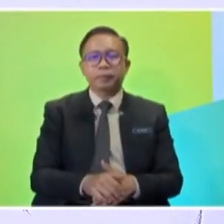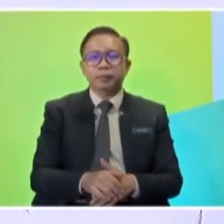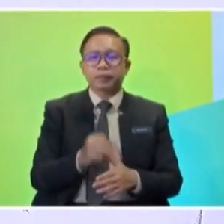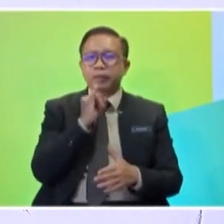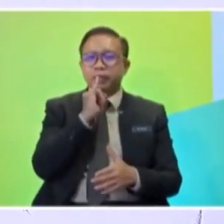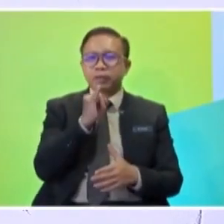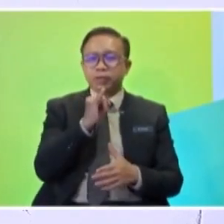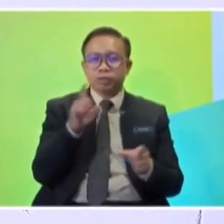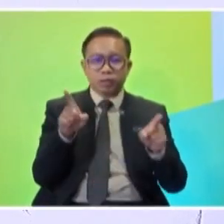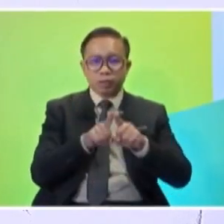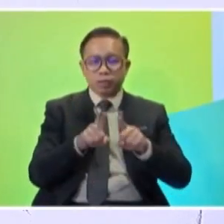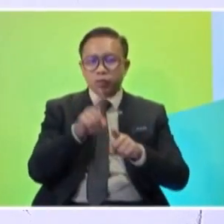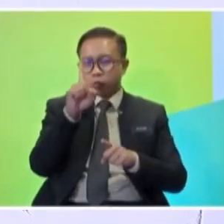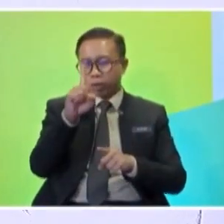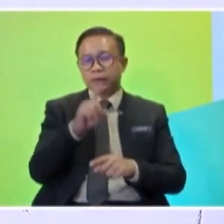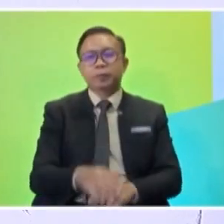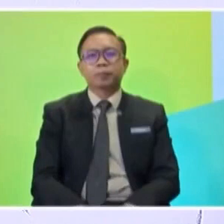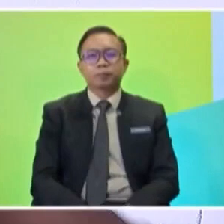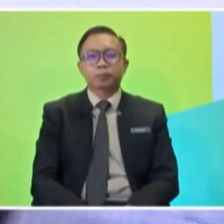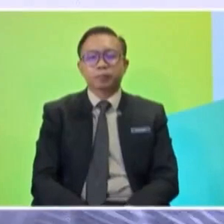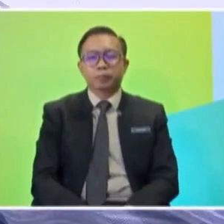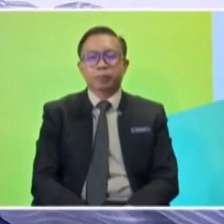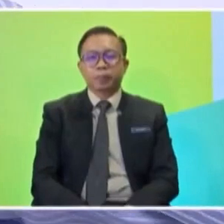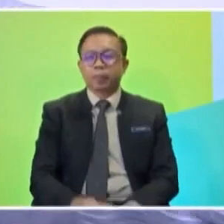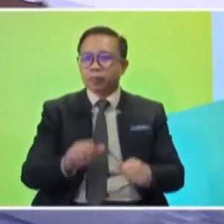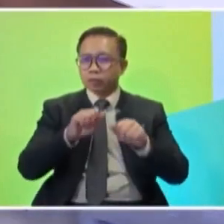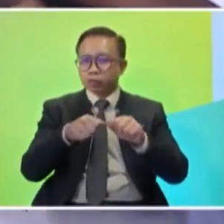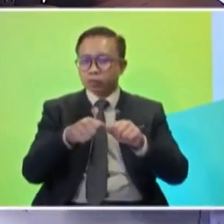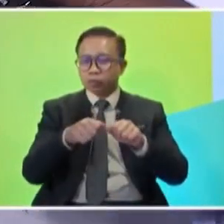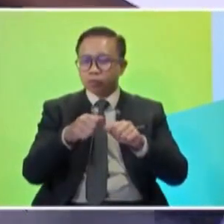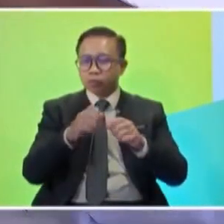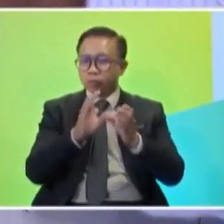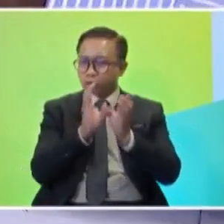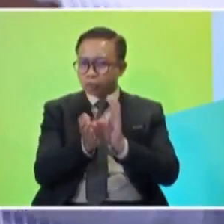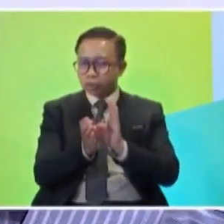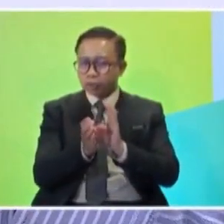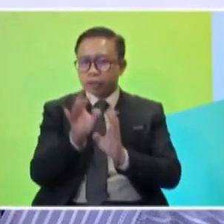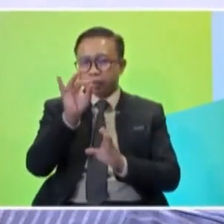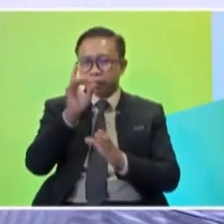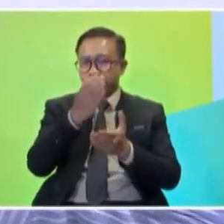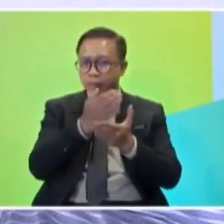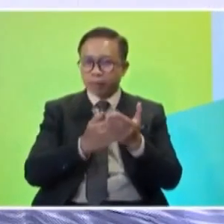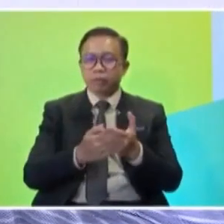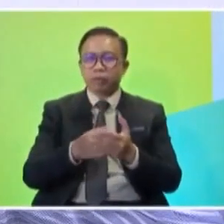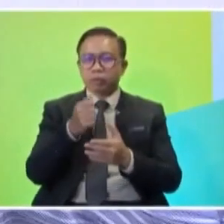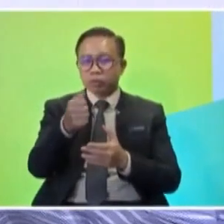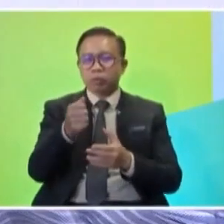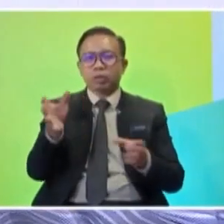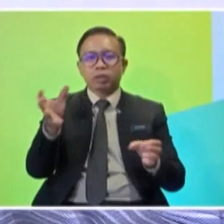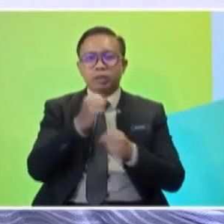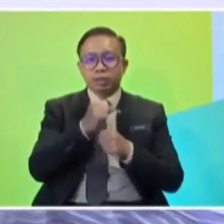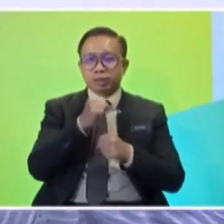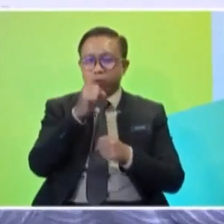is equivalent to 1. So when I break into 8 part, so half of it, you will get